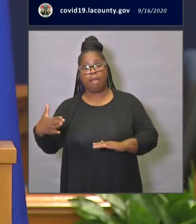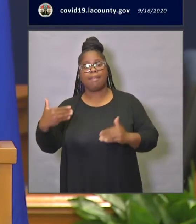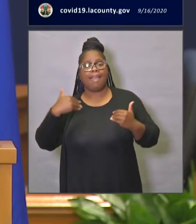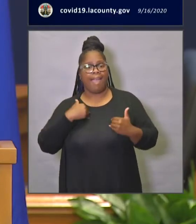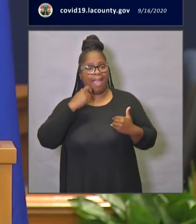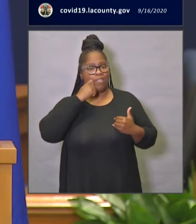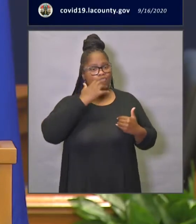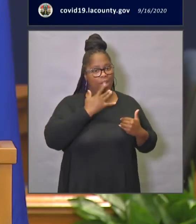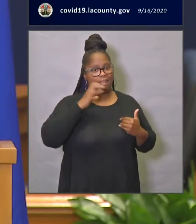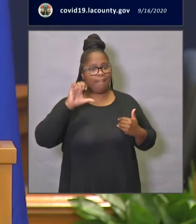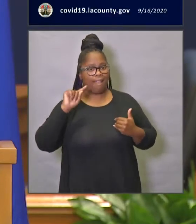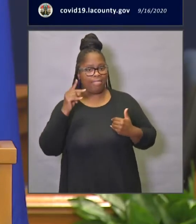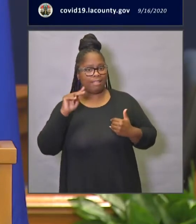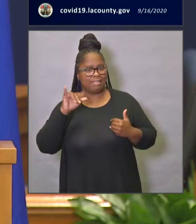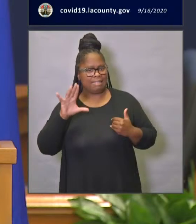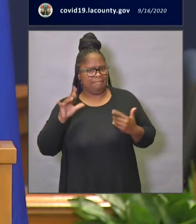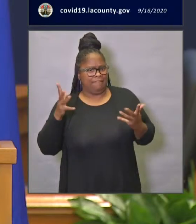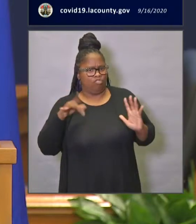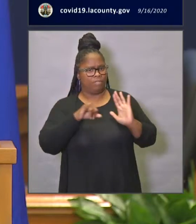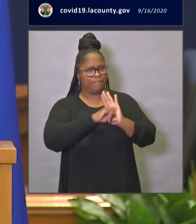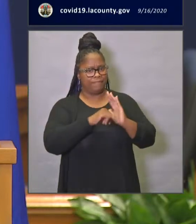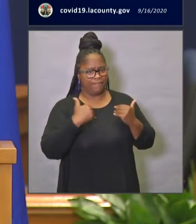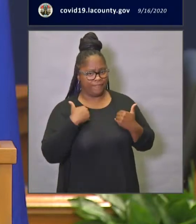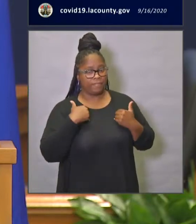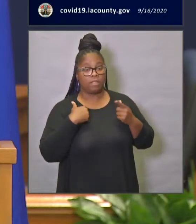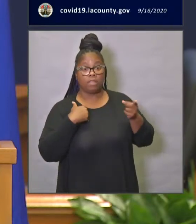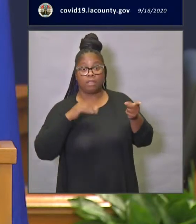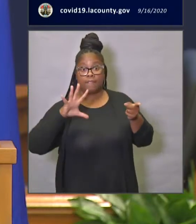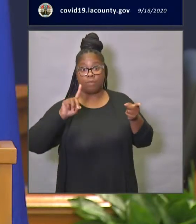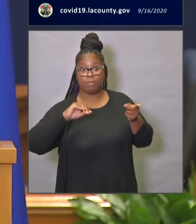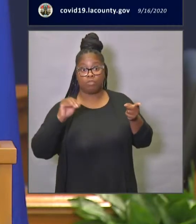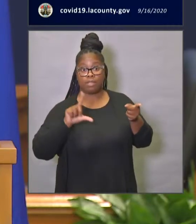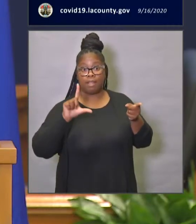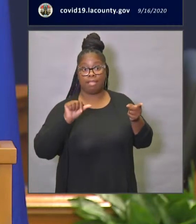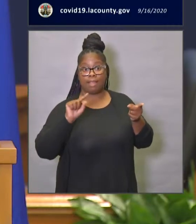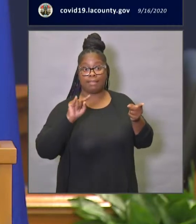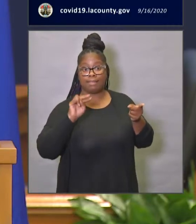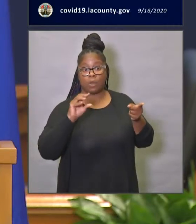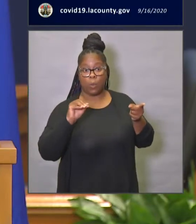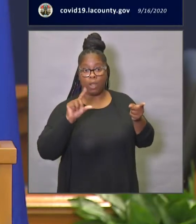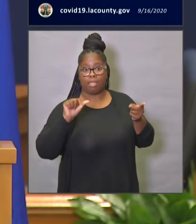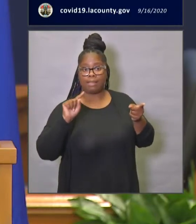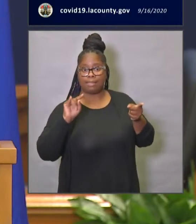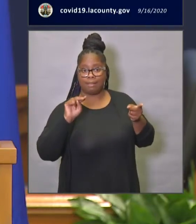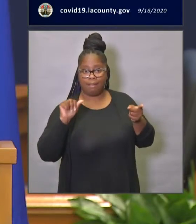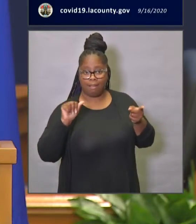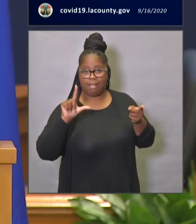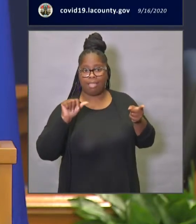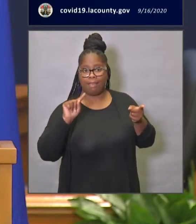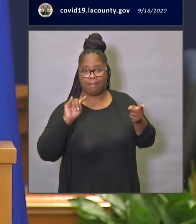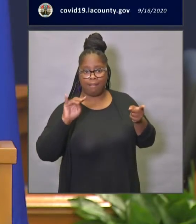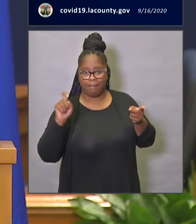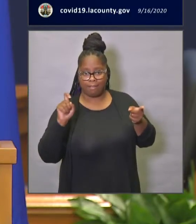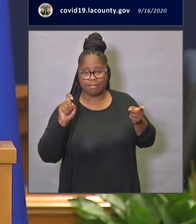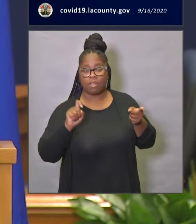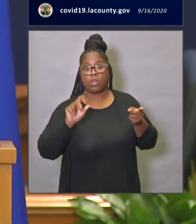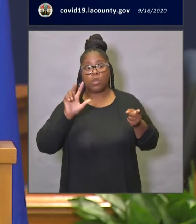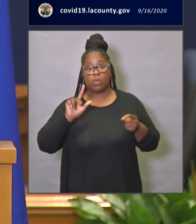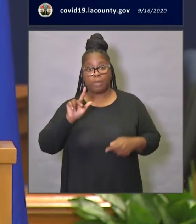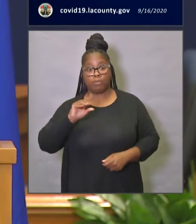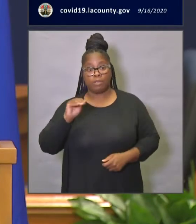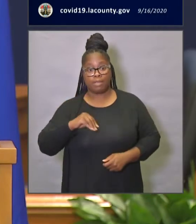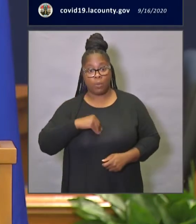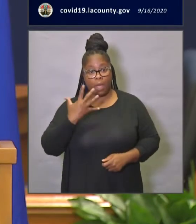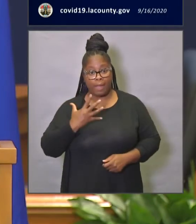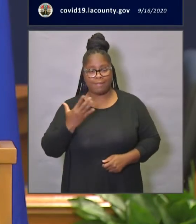and ethnicity has been identified, 51% are Latino, Latina, Latinx, 23% are white, 15%